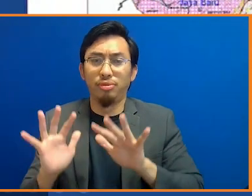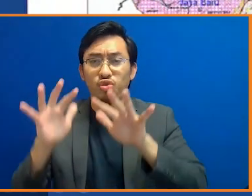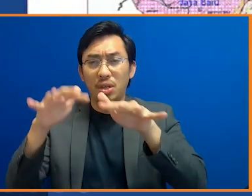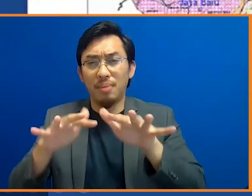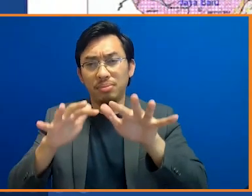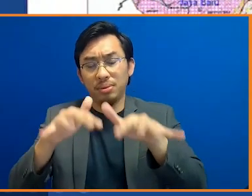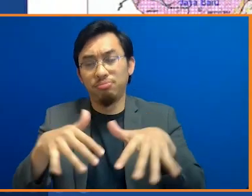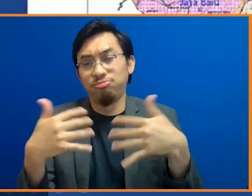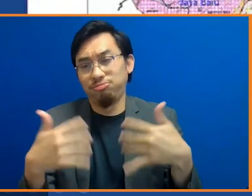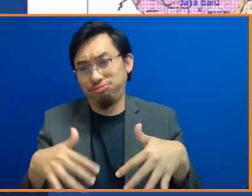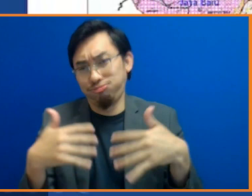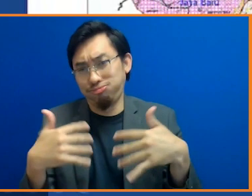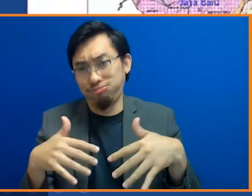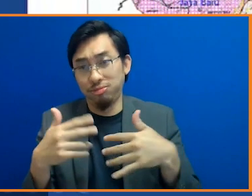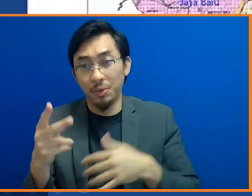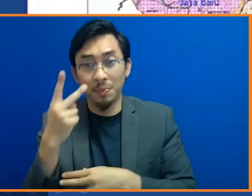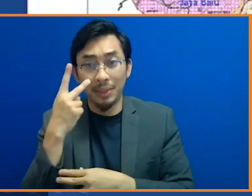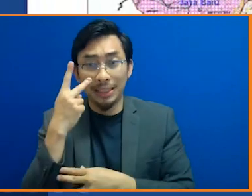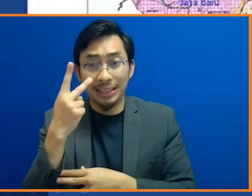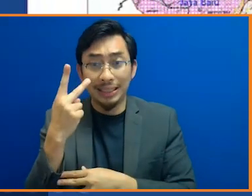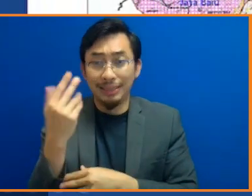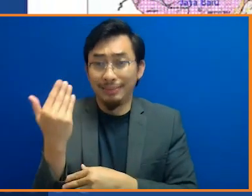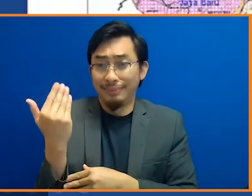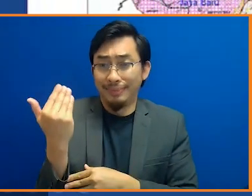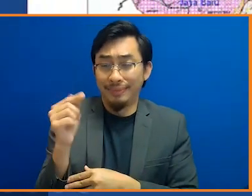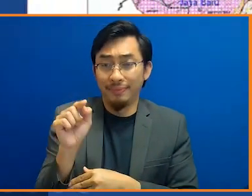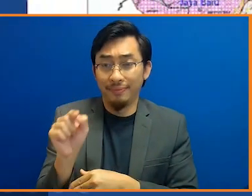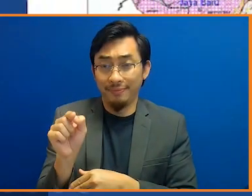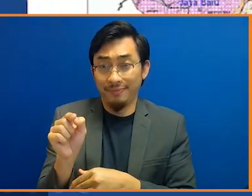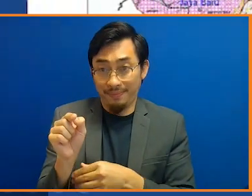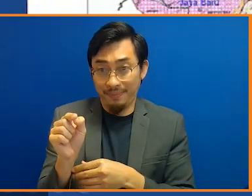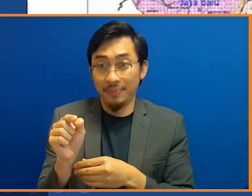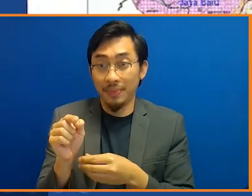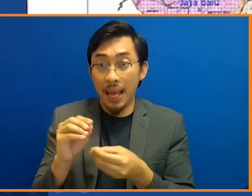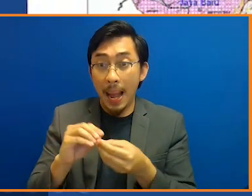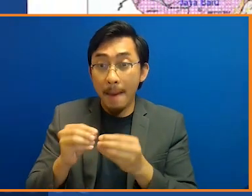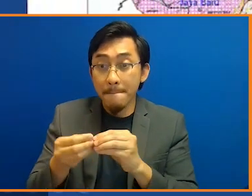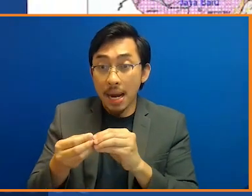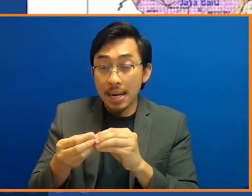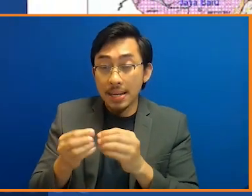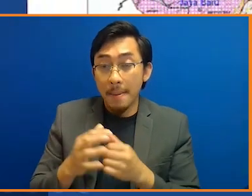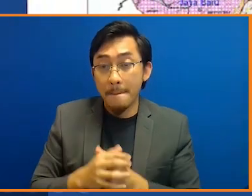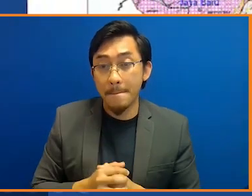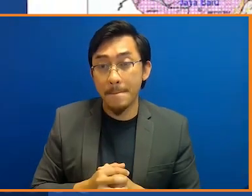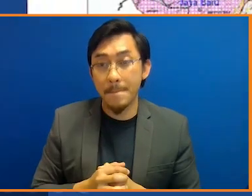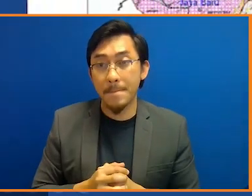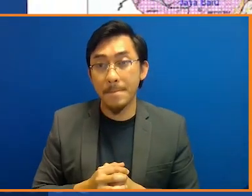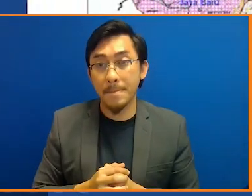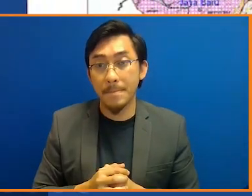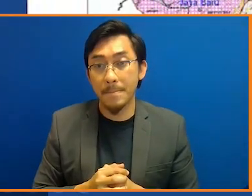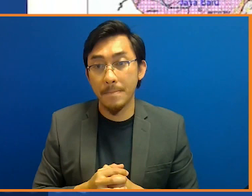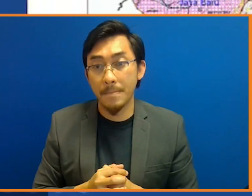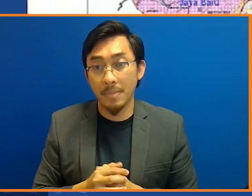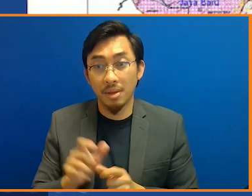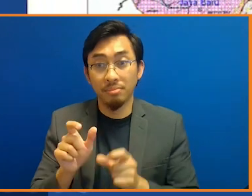community died because of tsunami. But you see, recently the number of